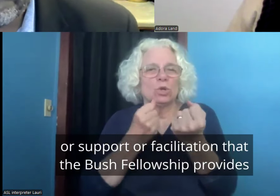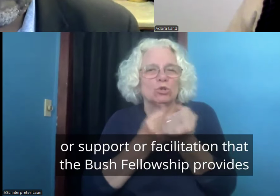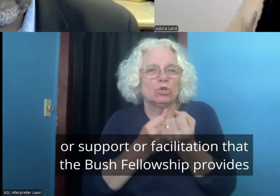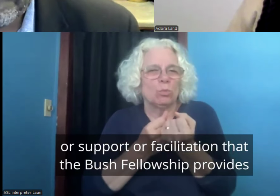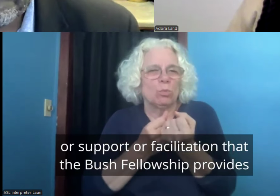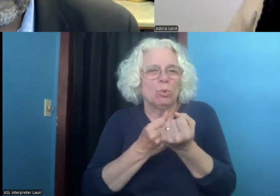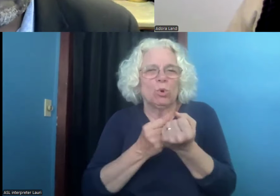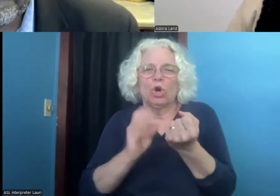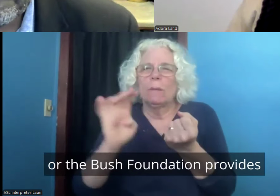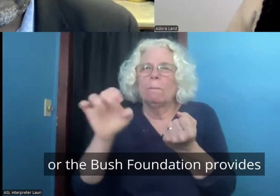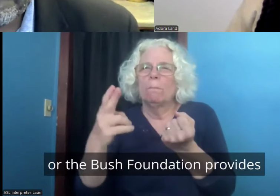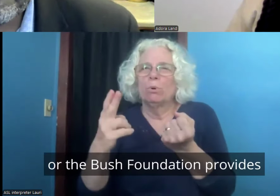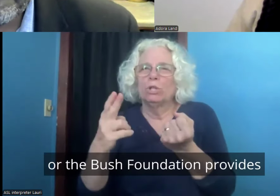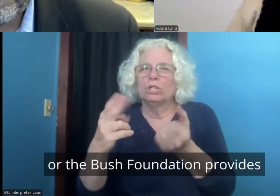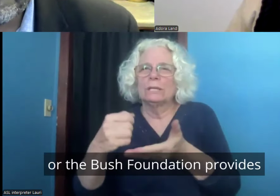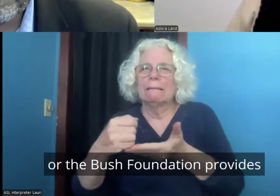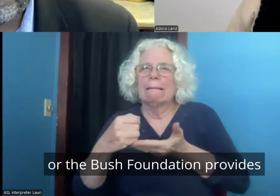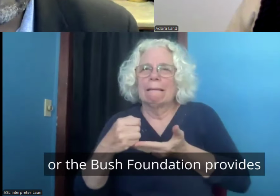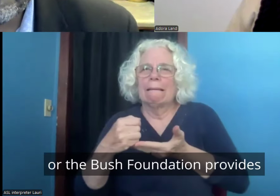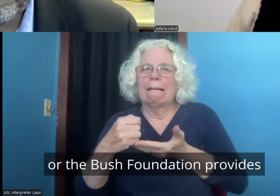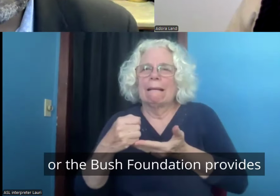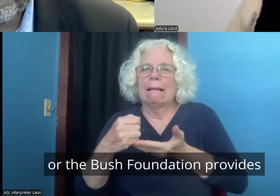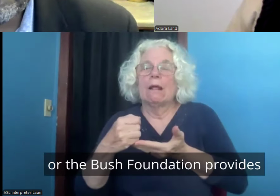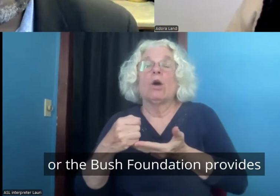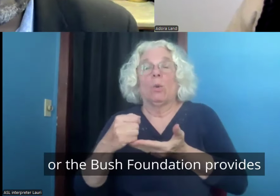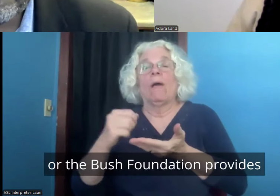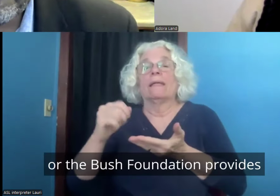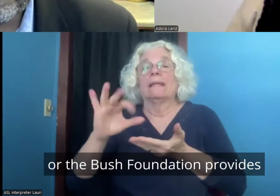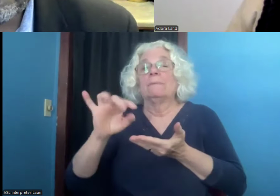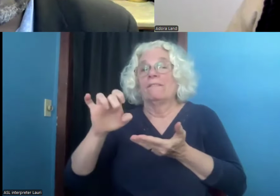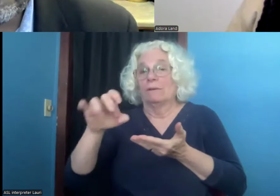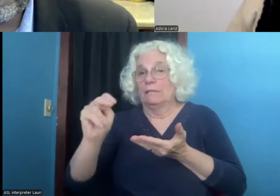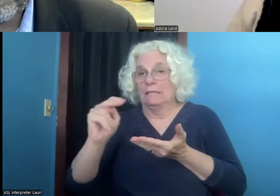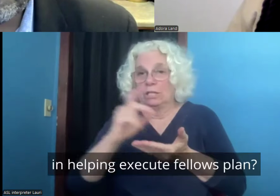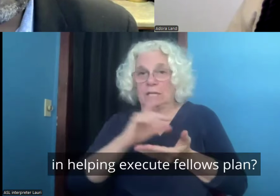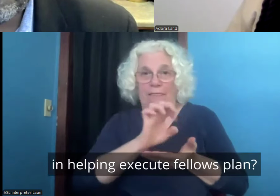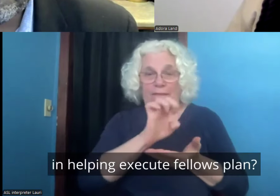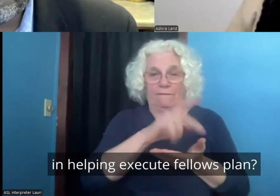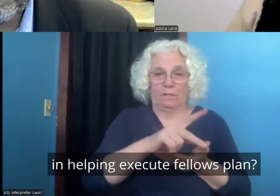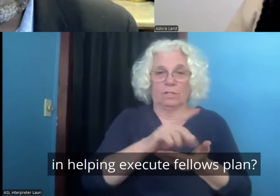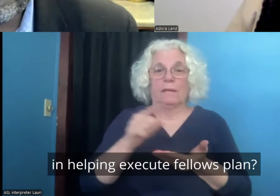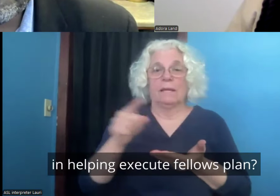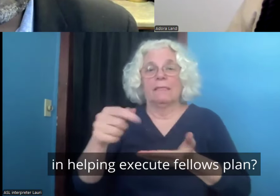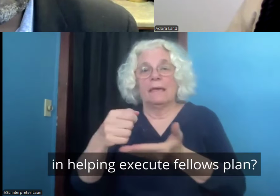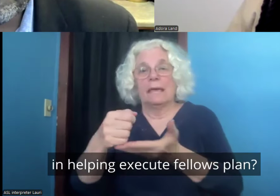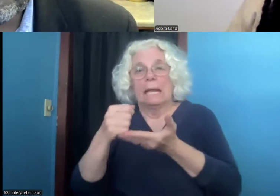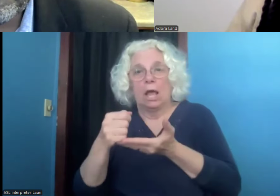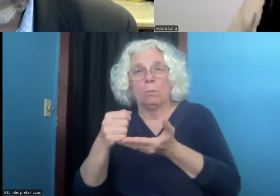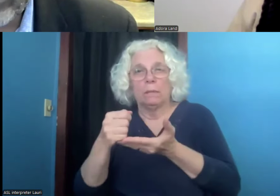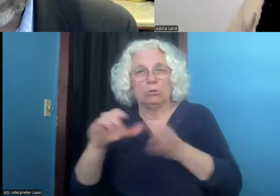Fellowship provides or the Bush Foundation provides in helping execute fellows' plans?